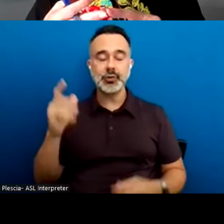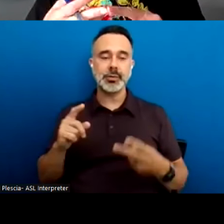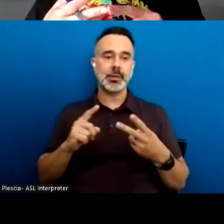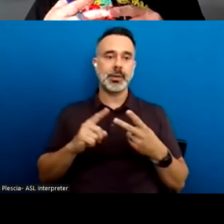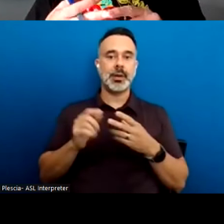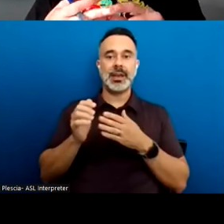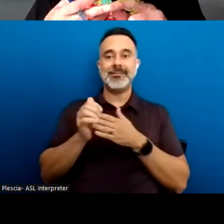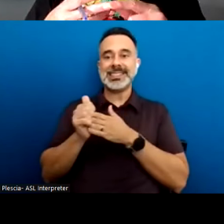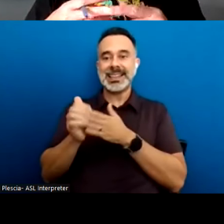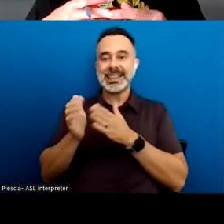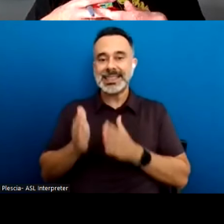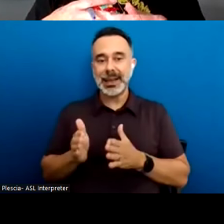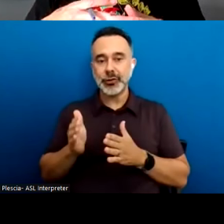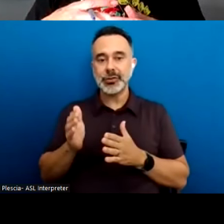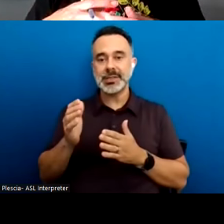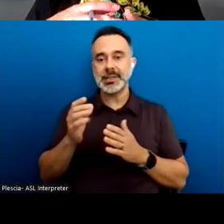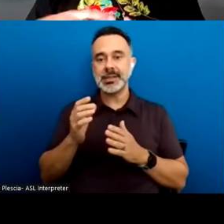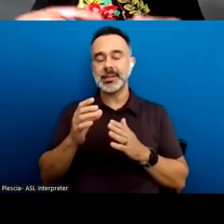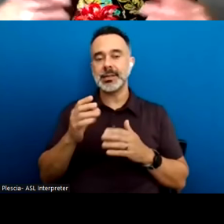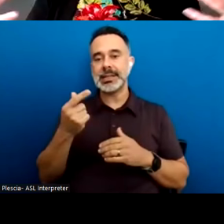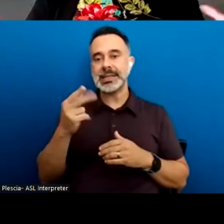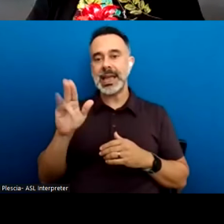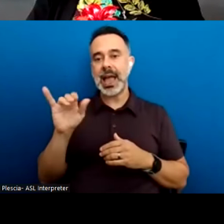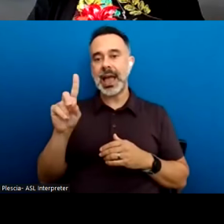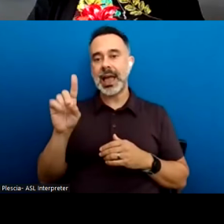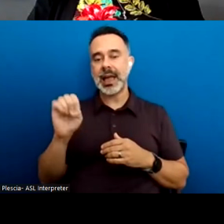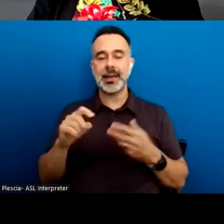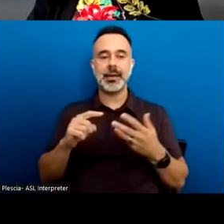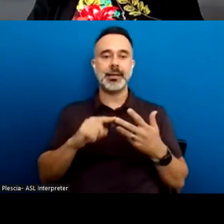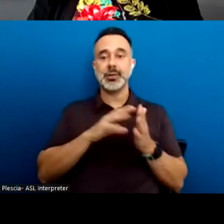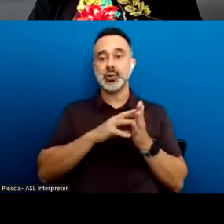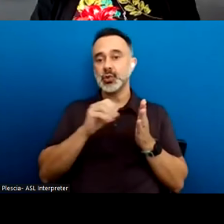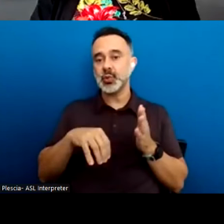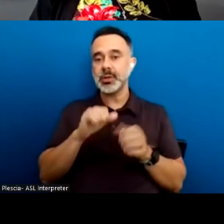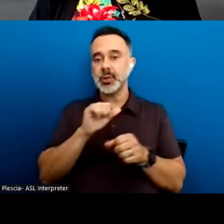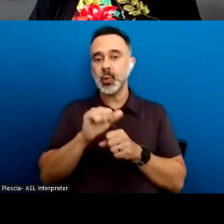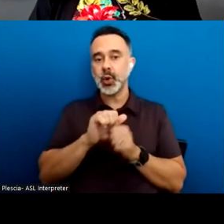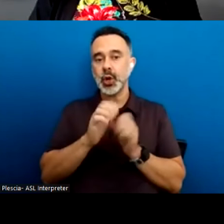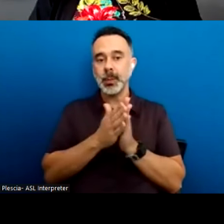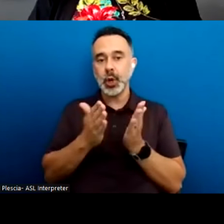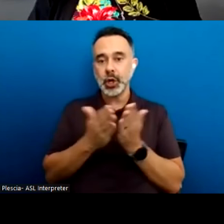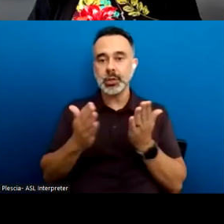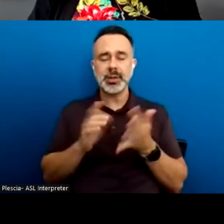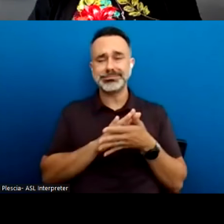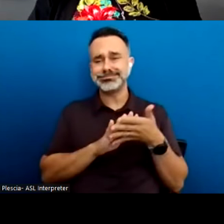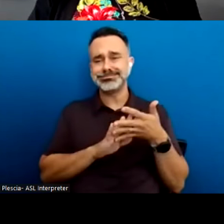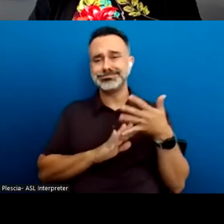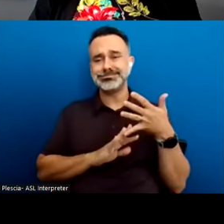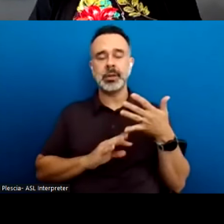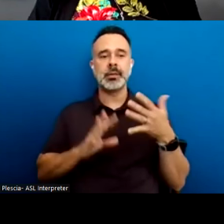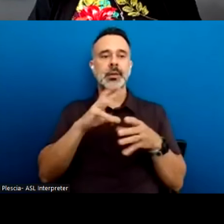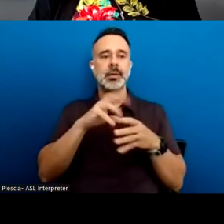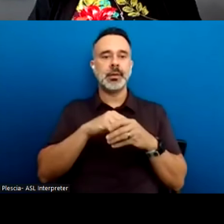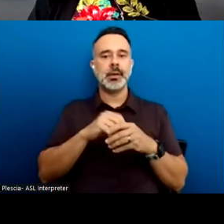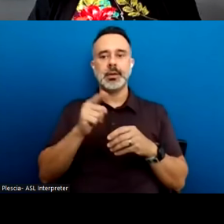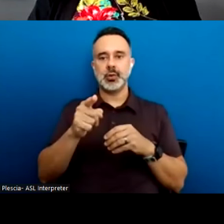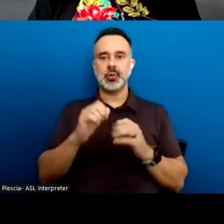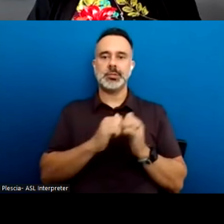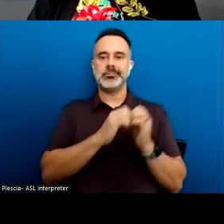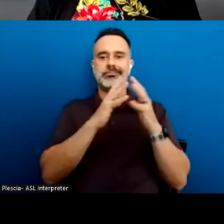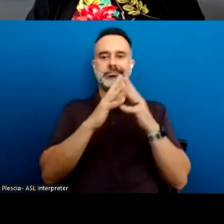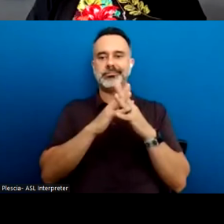facilitator's guide, they've got student workbooks, really everything you need to be able to implement discovery in your